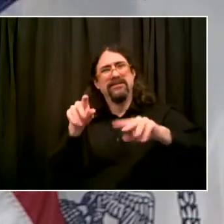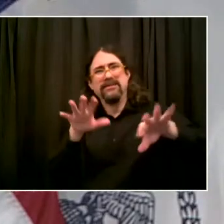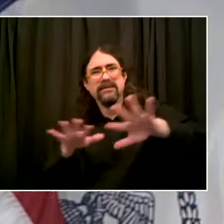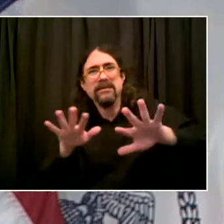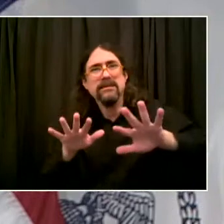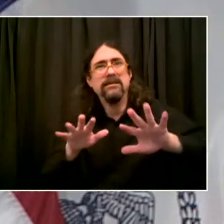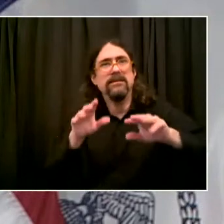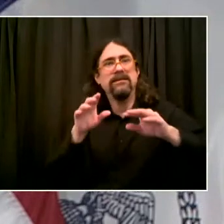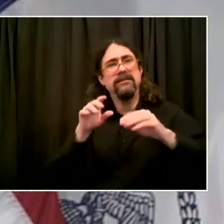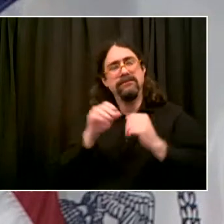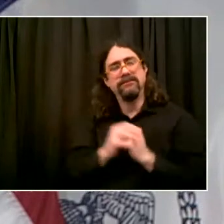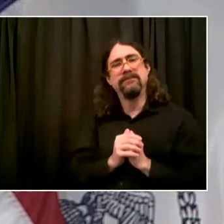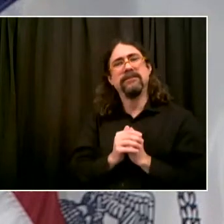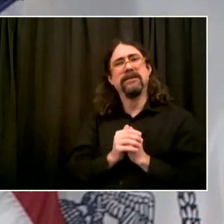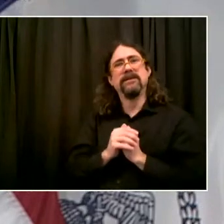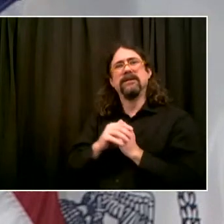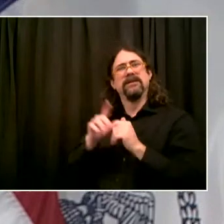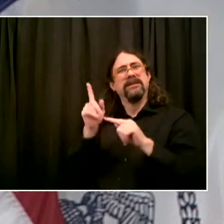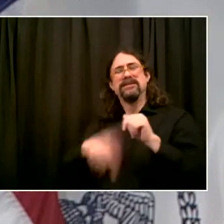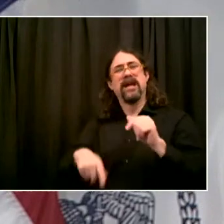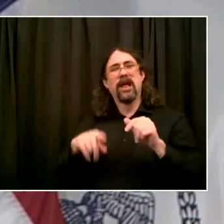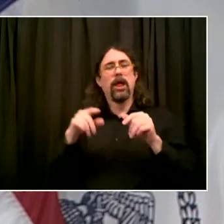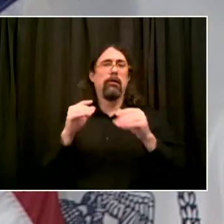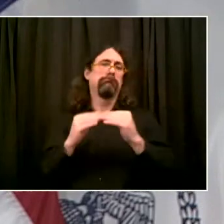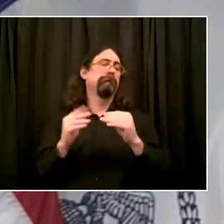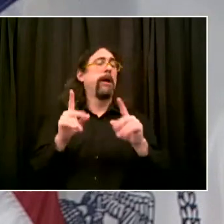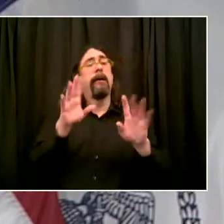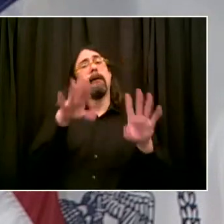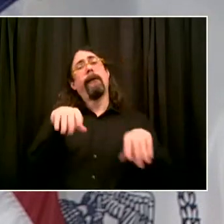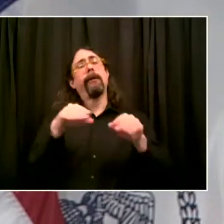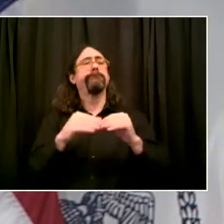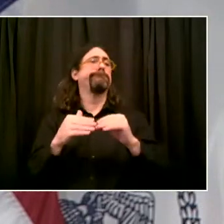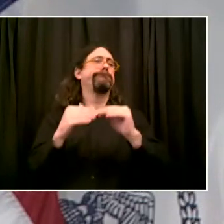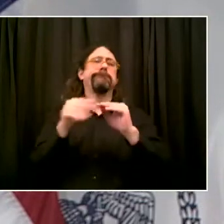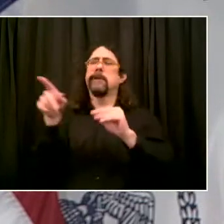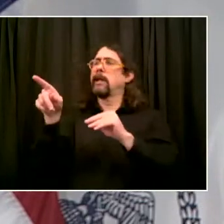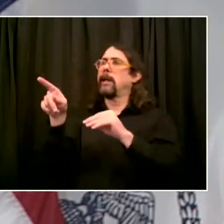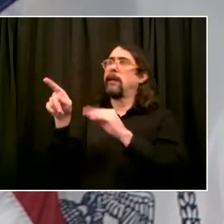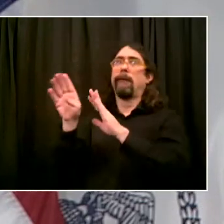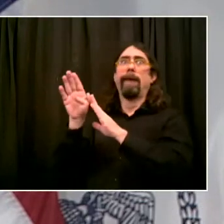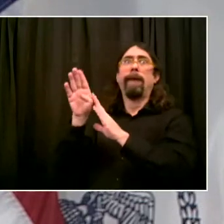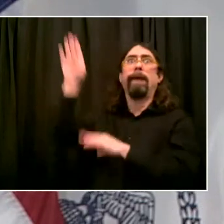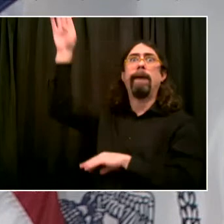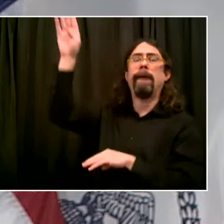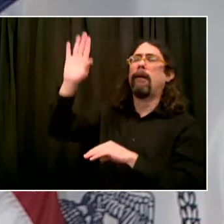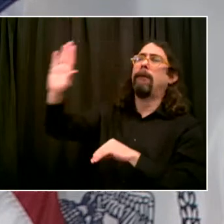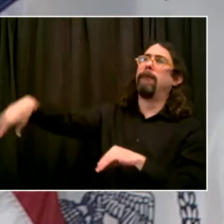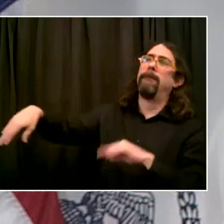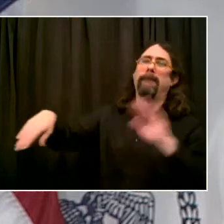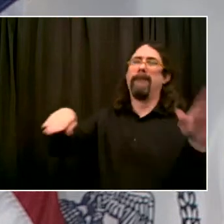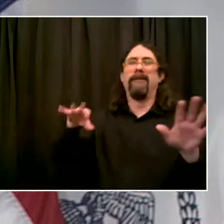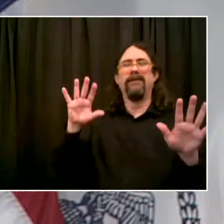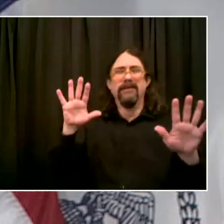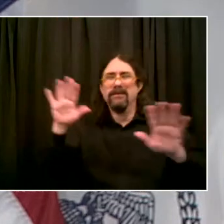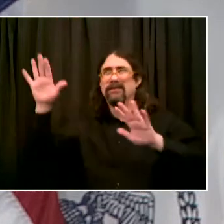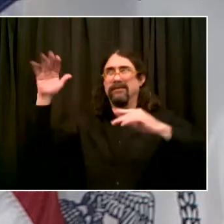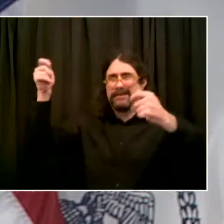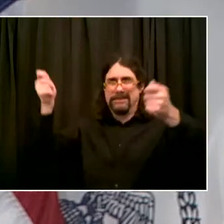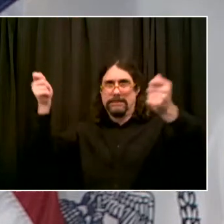vaccination, that's trying to make clear to people in every community how it works, how to access it, what the facts are, where to get answers.